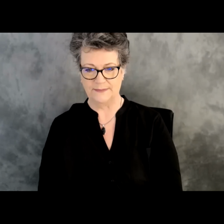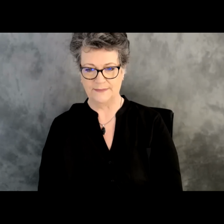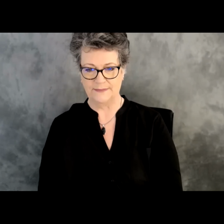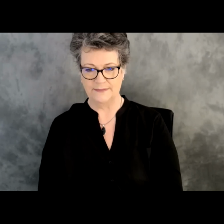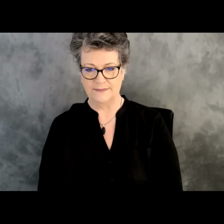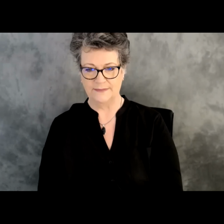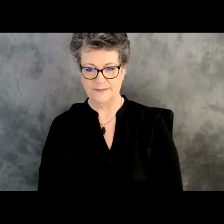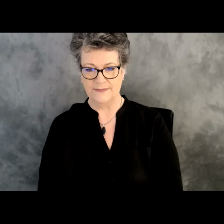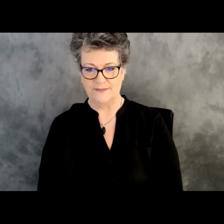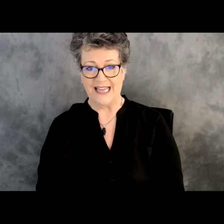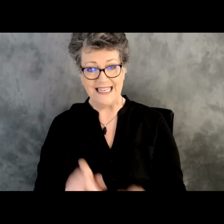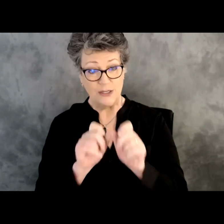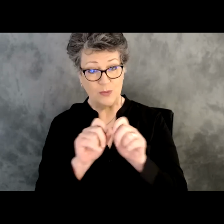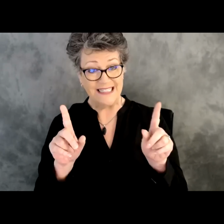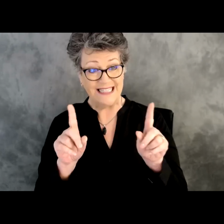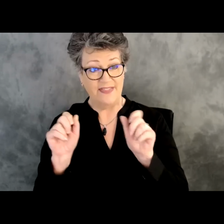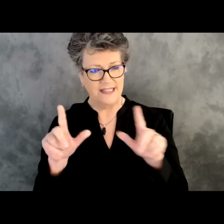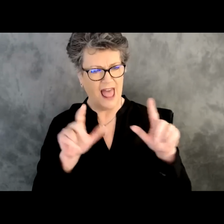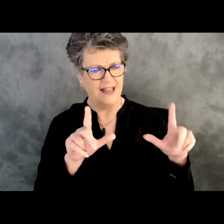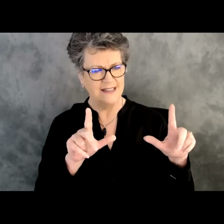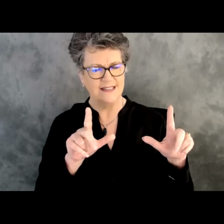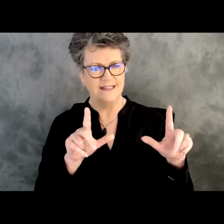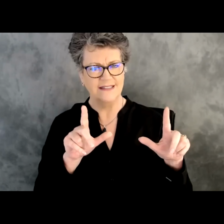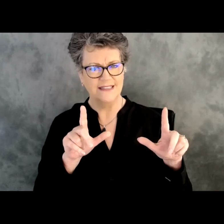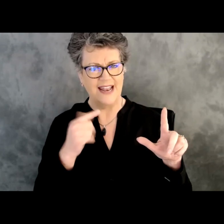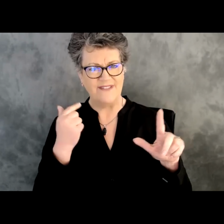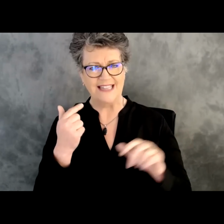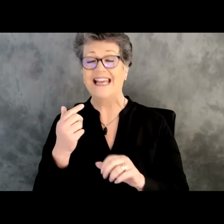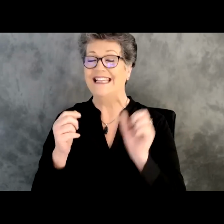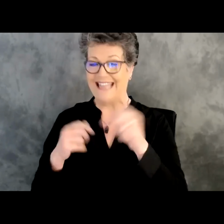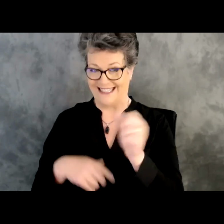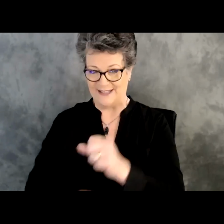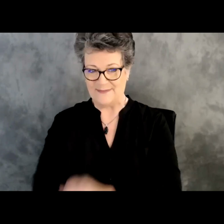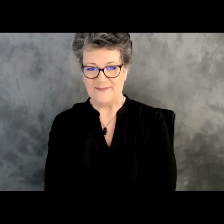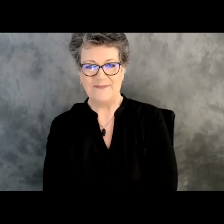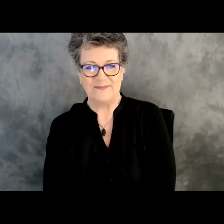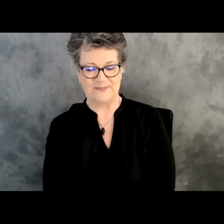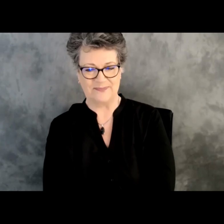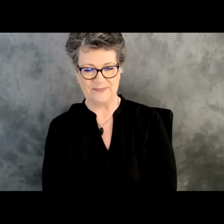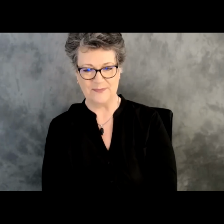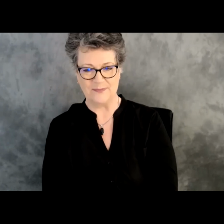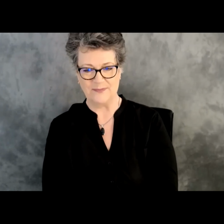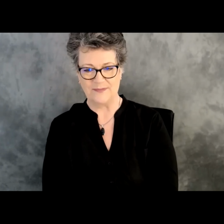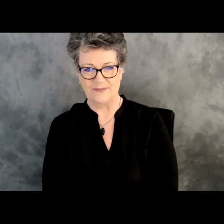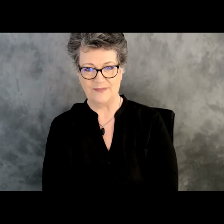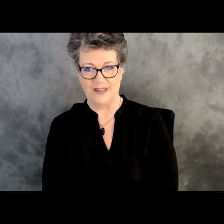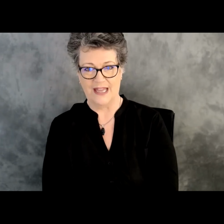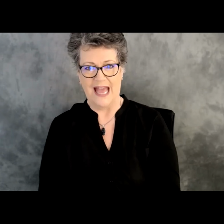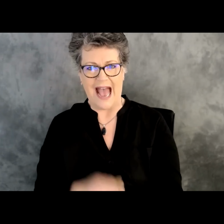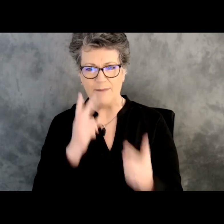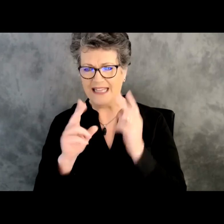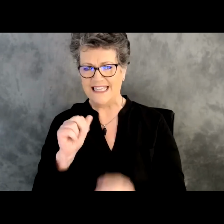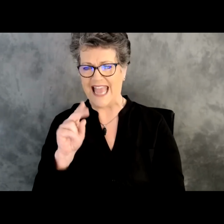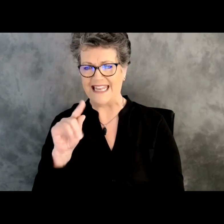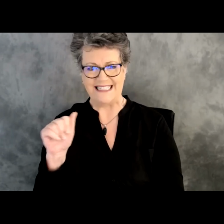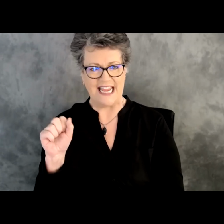And did we send the slides in advance? Yes. Or do we have slides? Okay, okay. I'm not seeing Anastasia, so